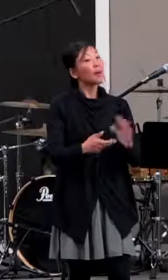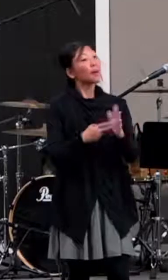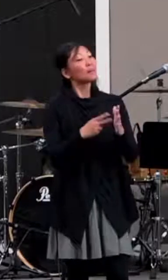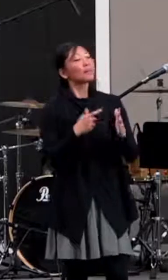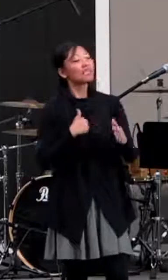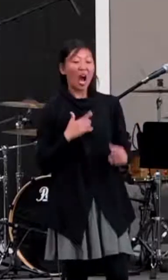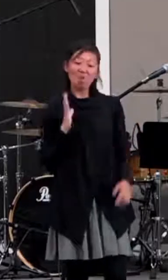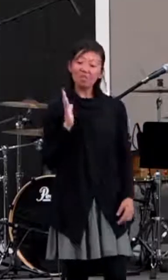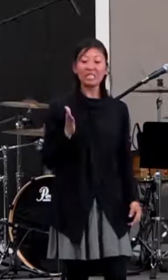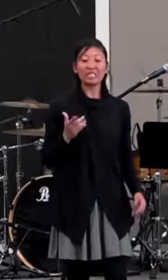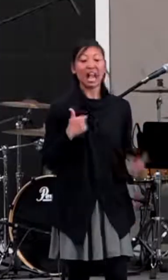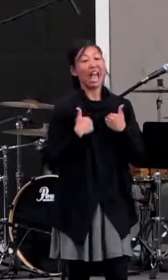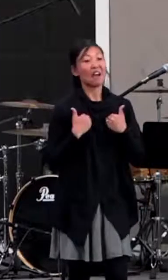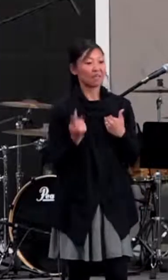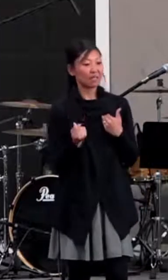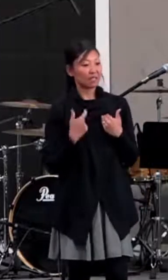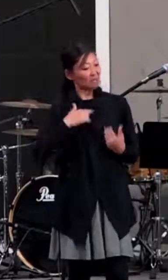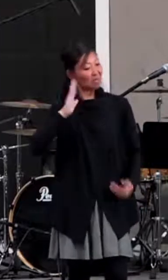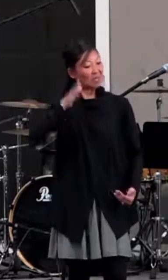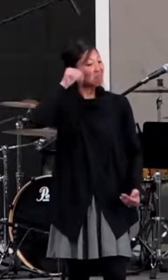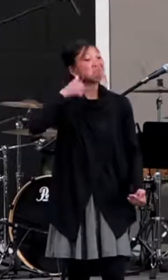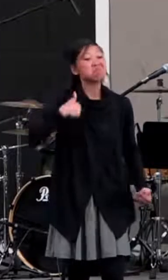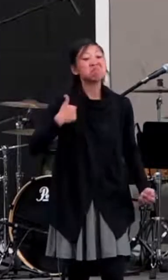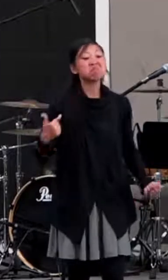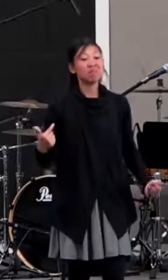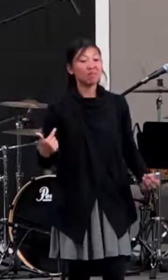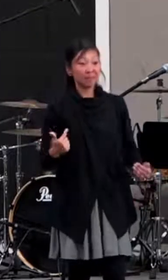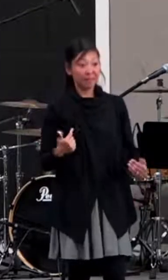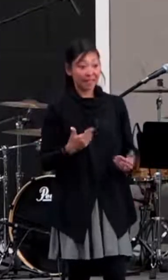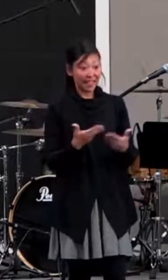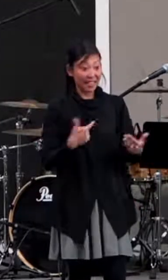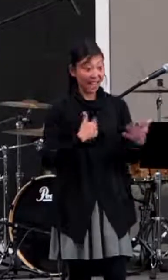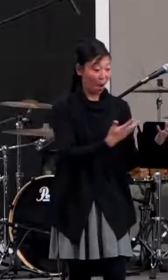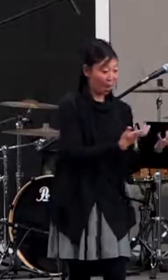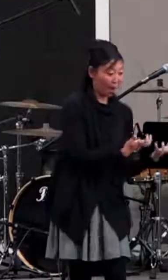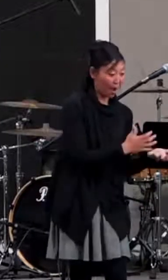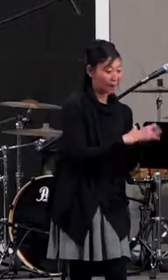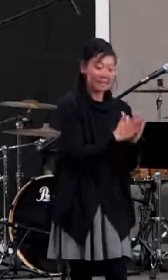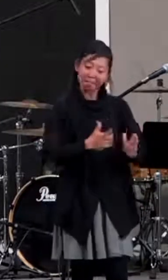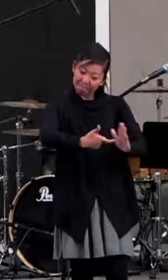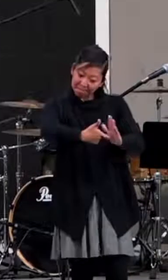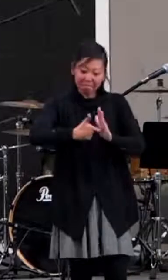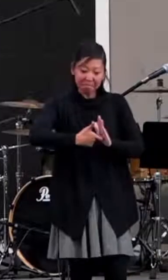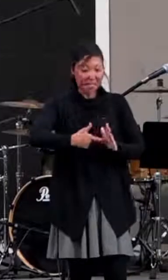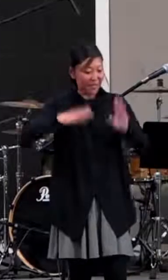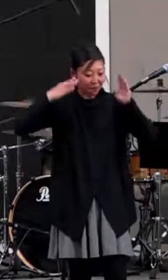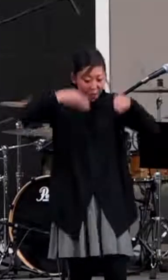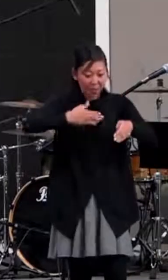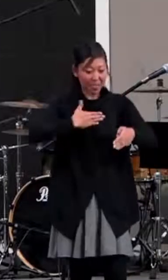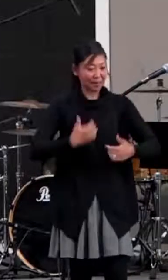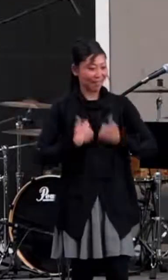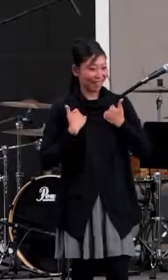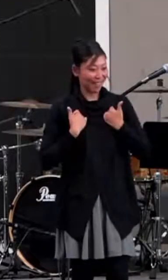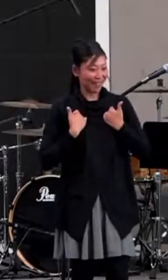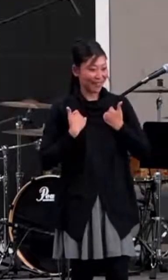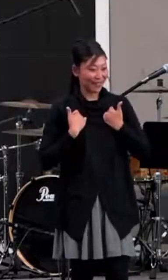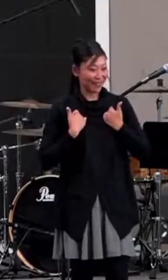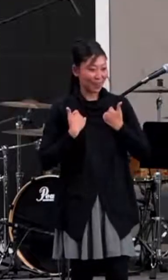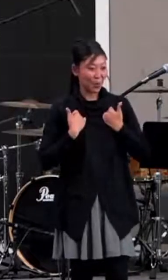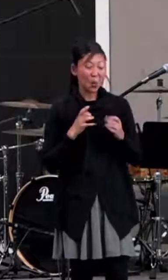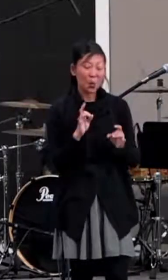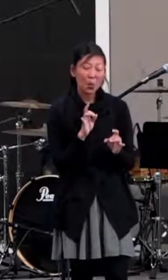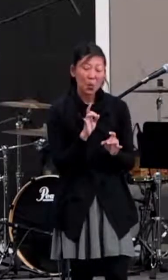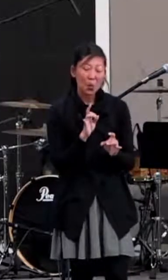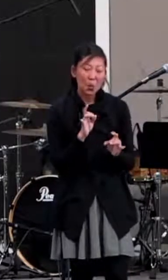saying, I will have it. I now view the thing that I want as essential to my life. This is a